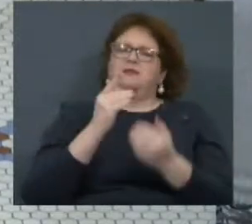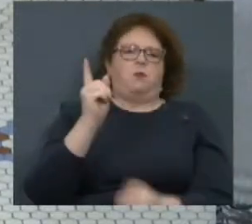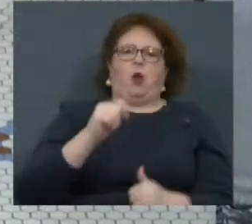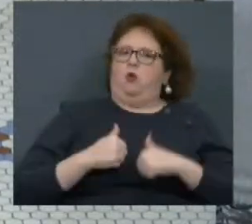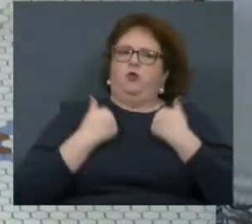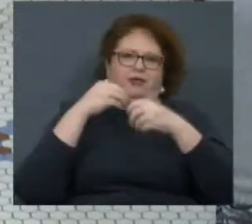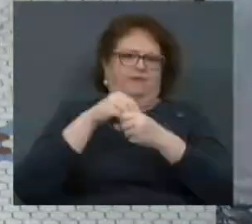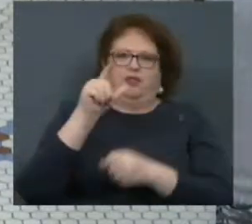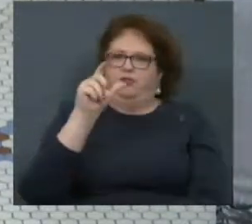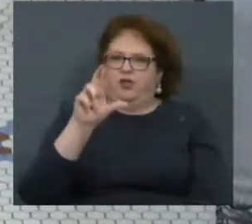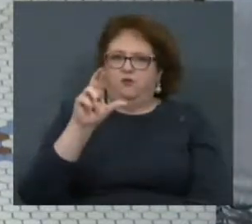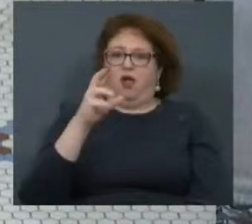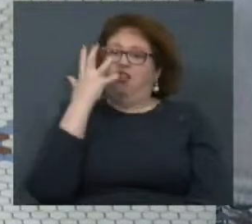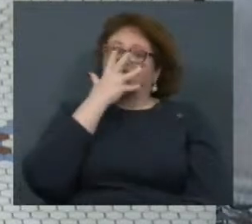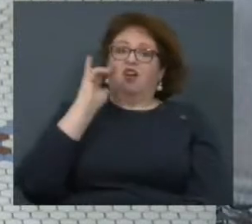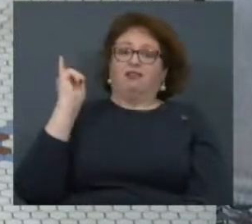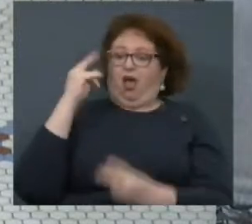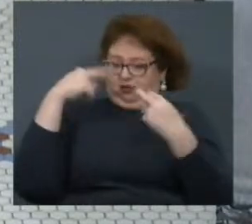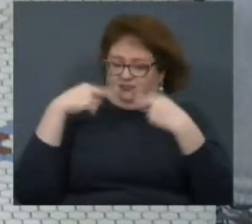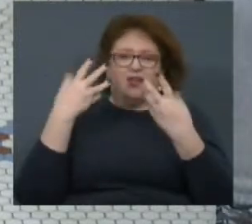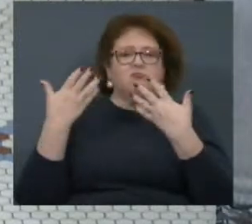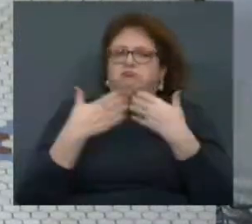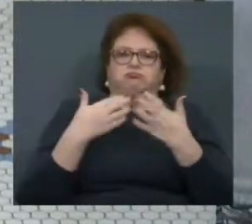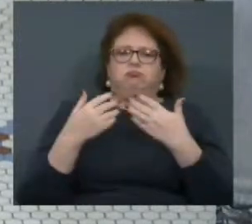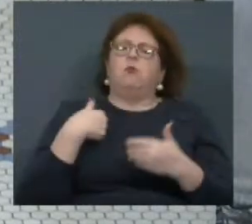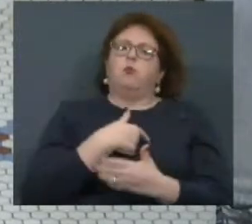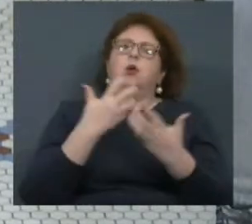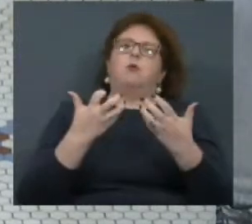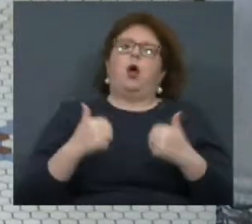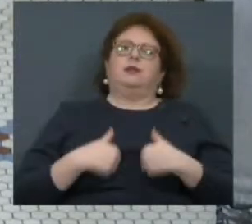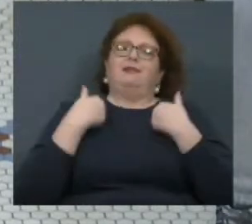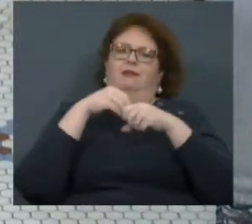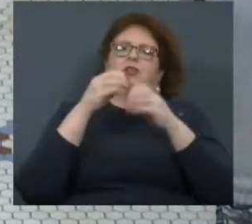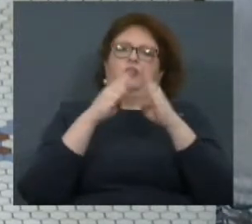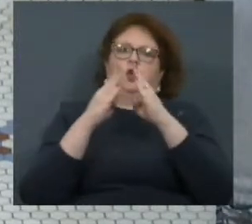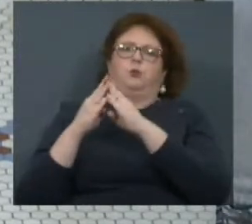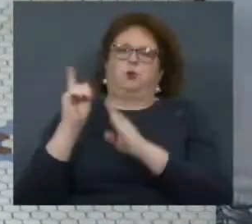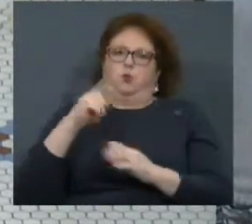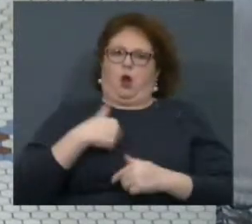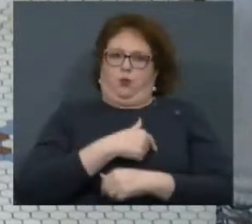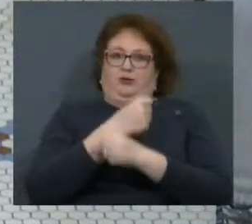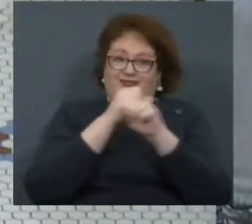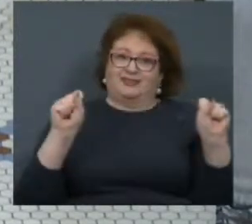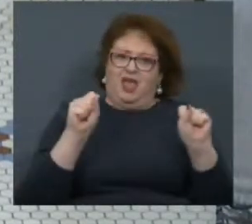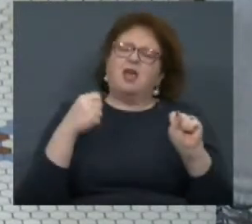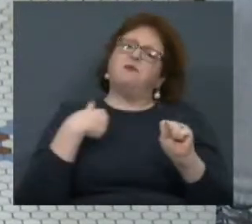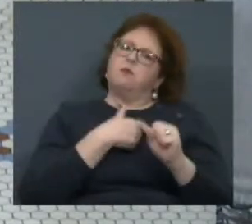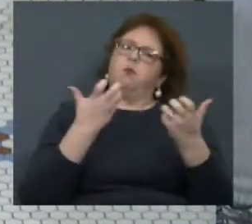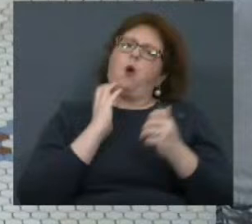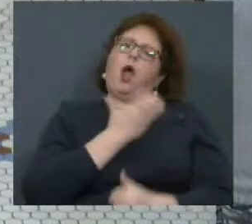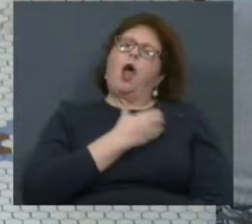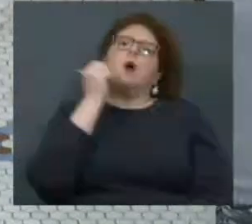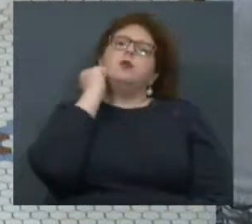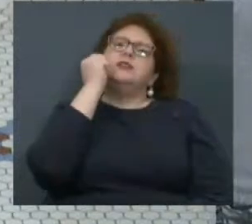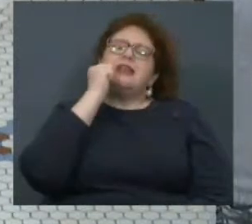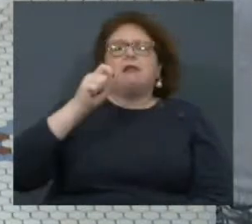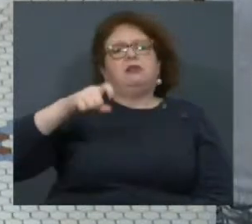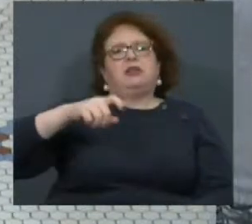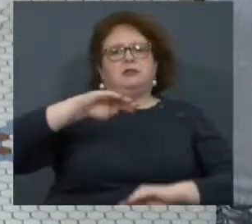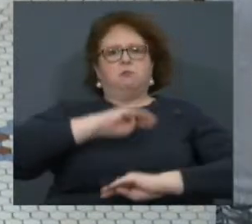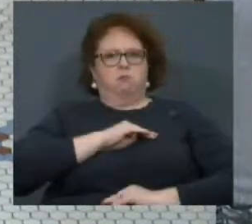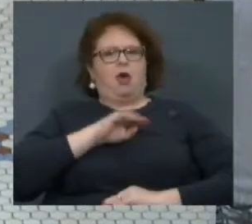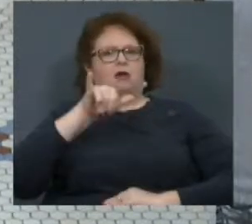what we look like, we all want to live in a community where we're safe and can get our everyday needs met. But right